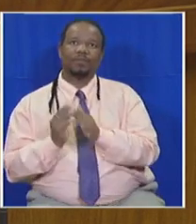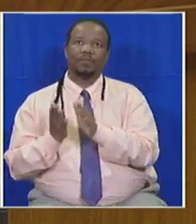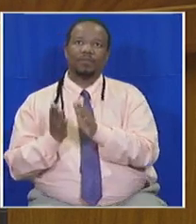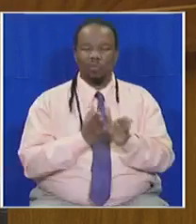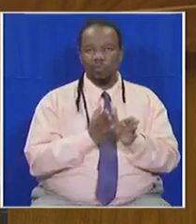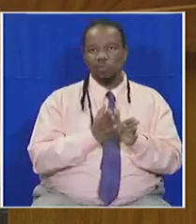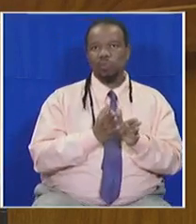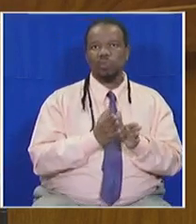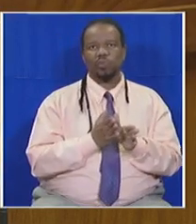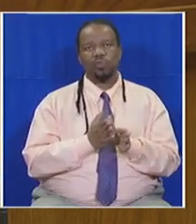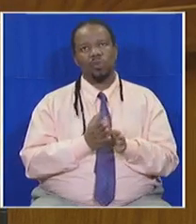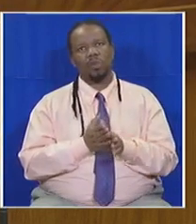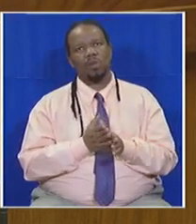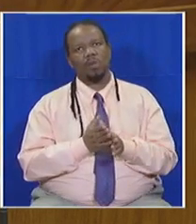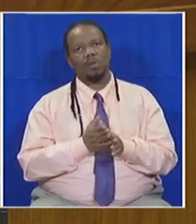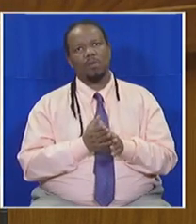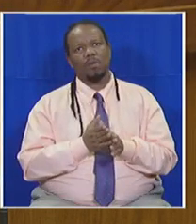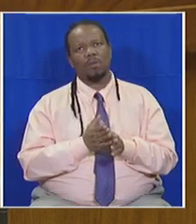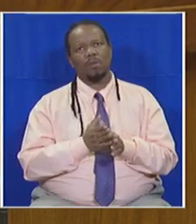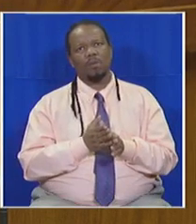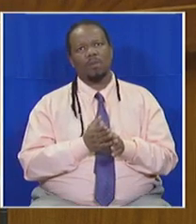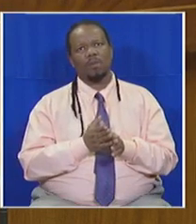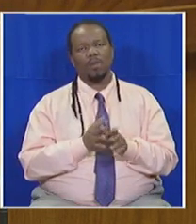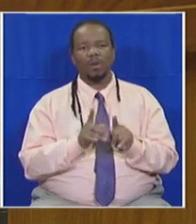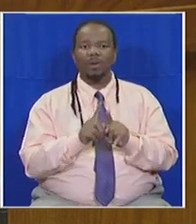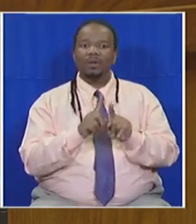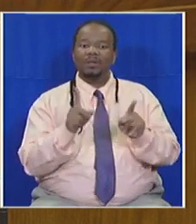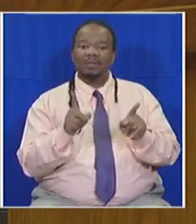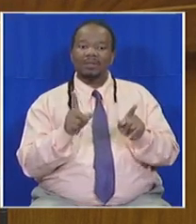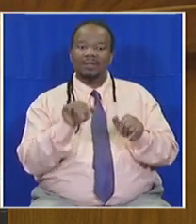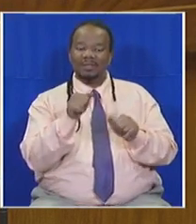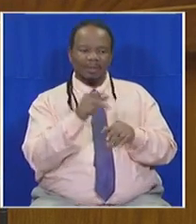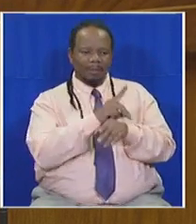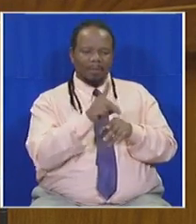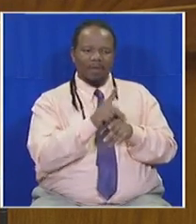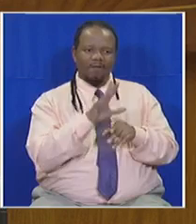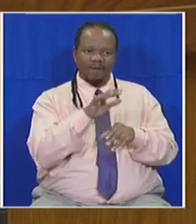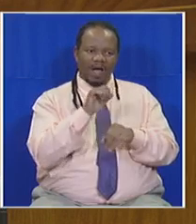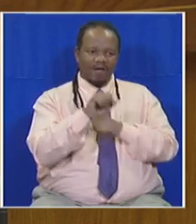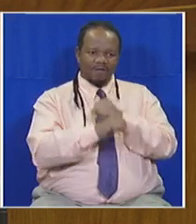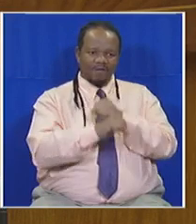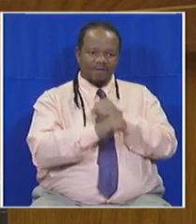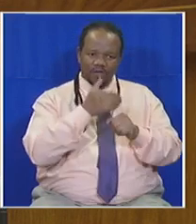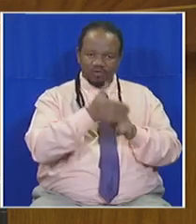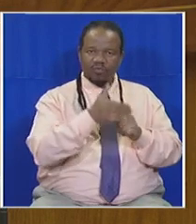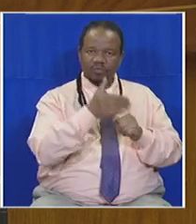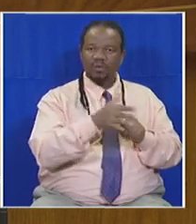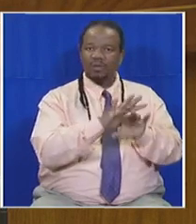statutory, these are 5-year strategic development plans These plans are